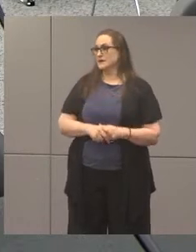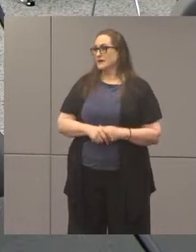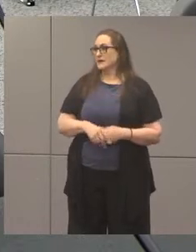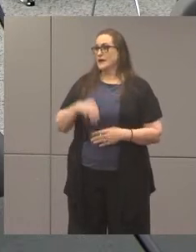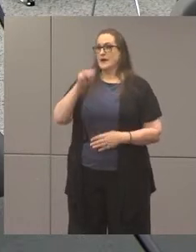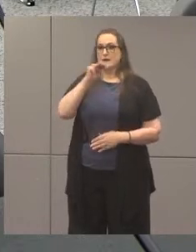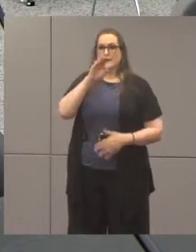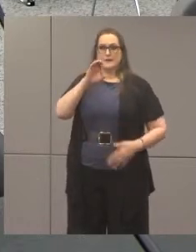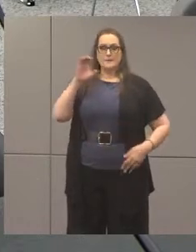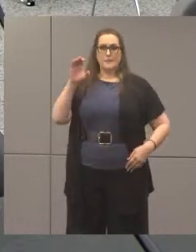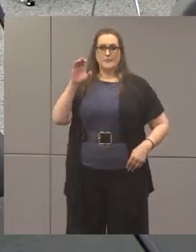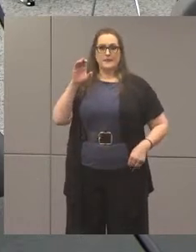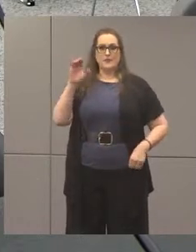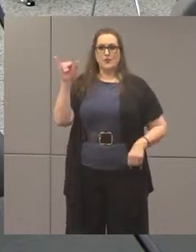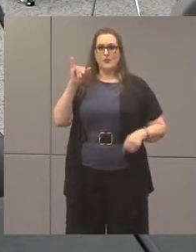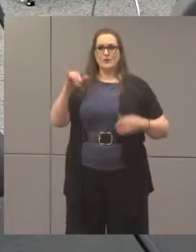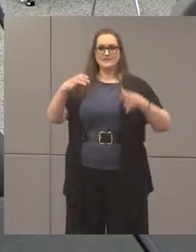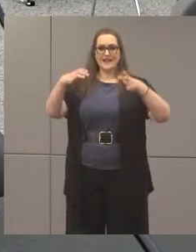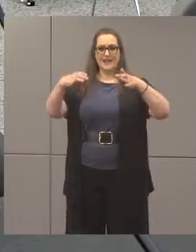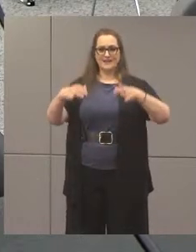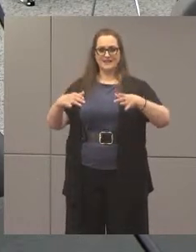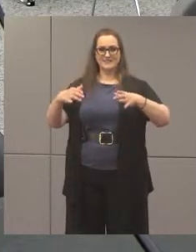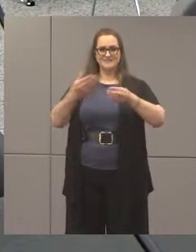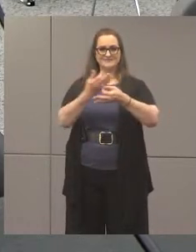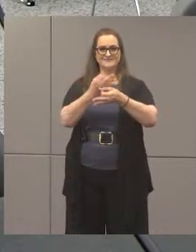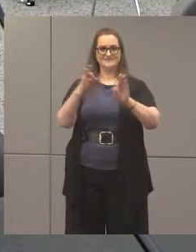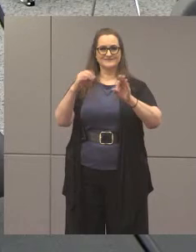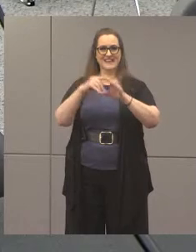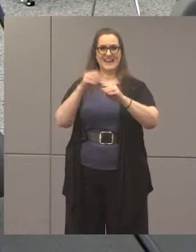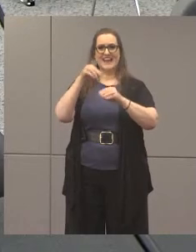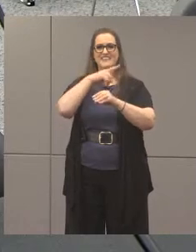Mott Community College was like an oasis in the desert.